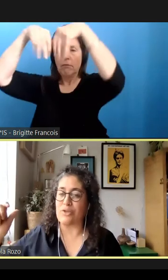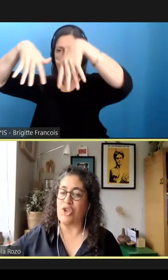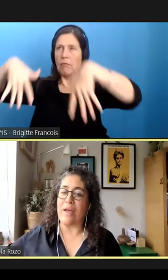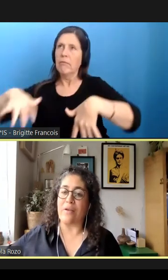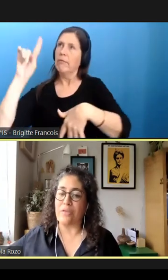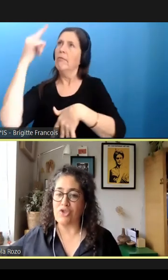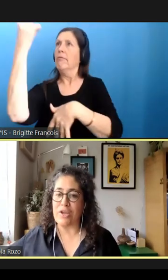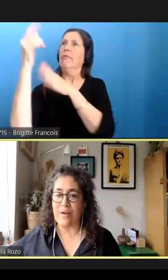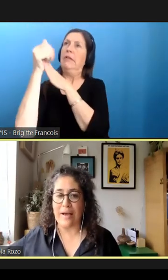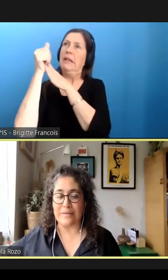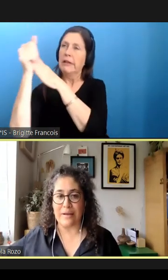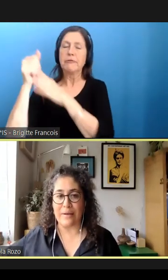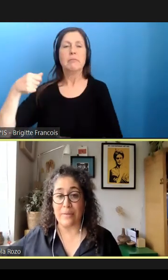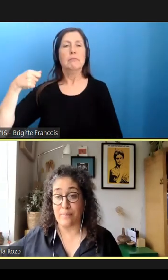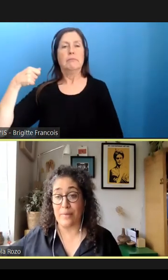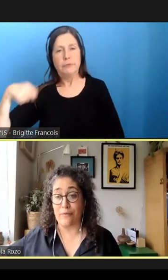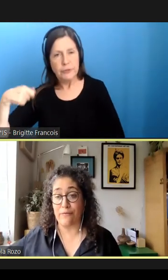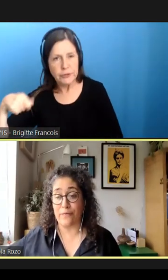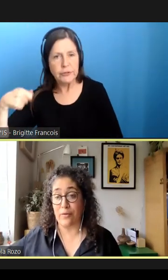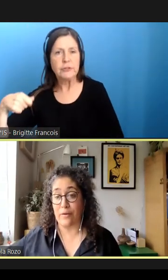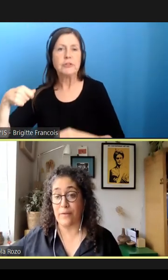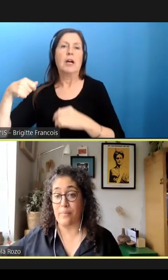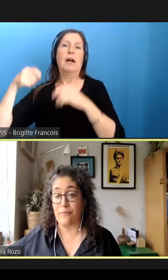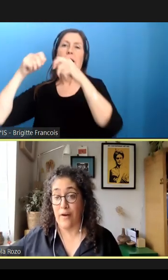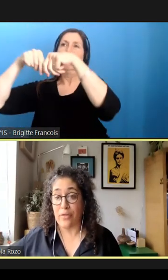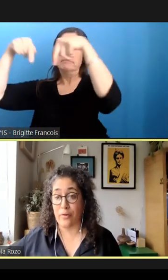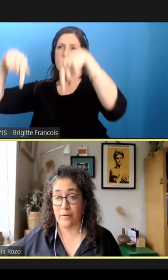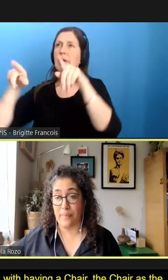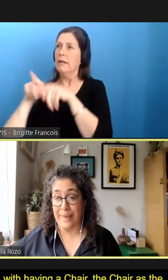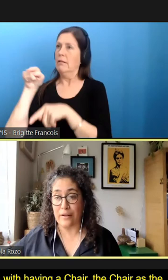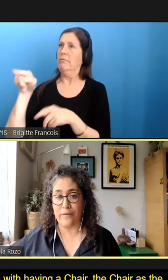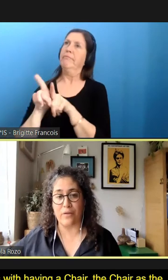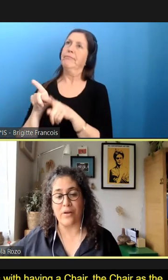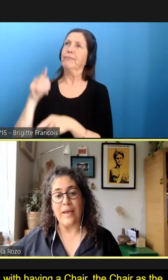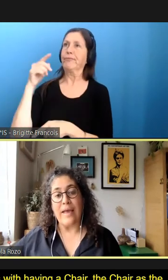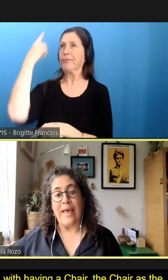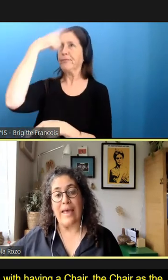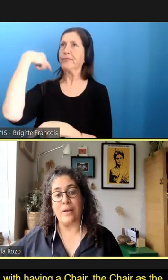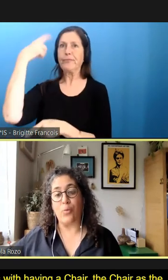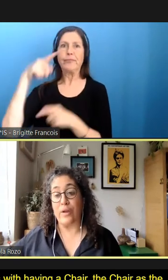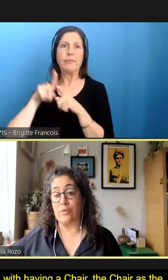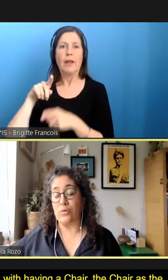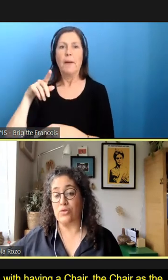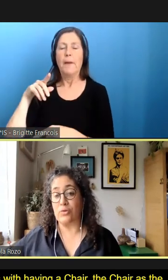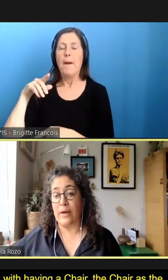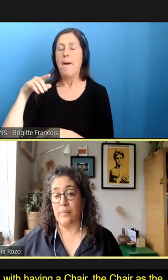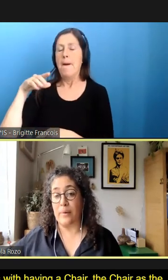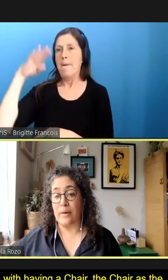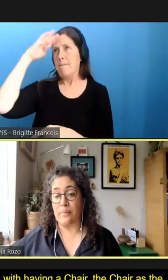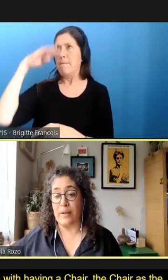the chair as the figure of the father or a male figure, and